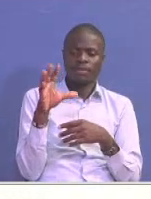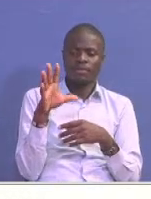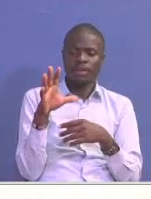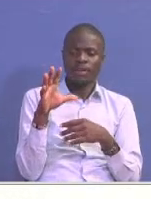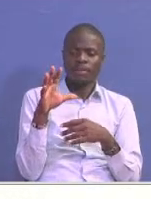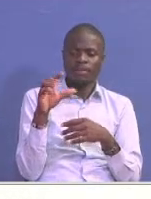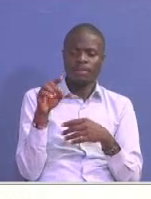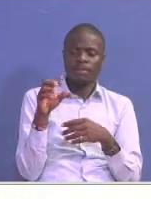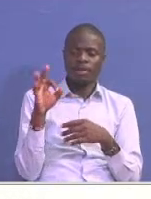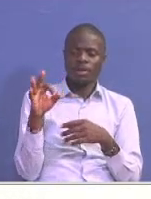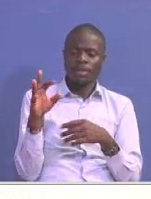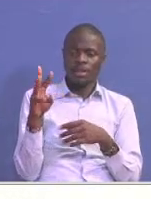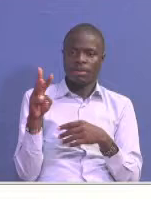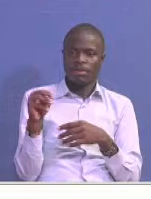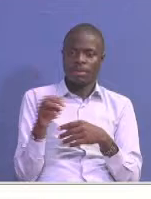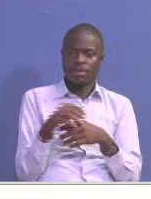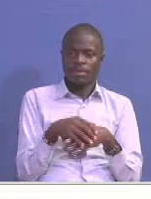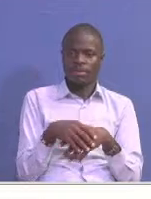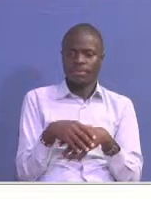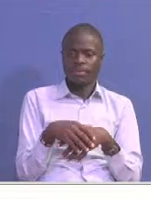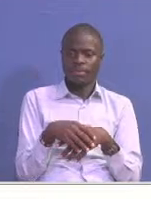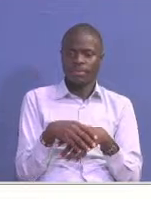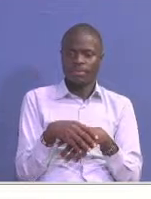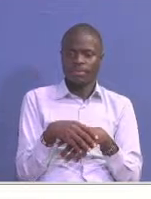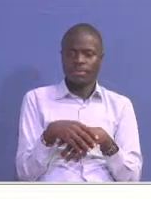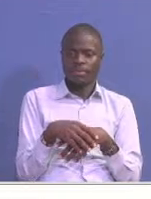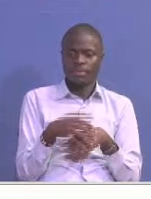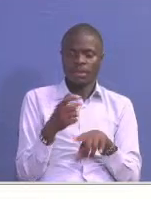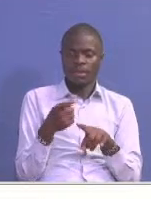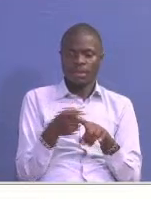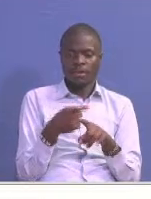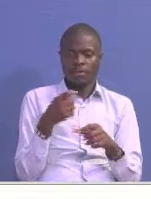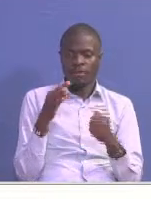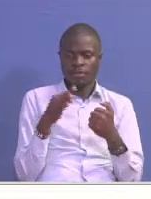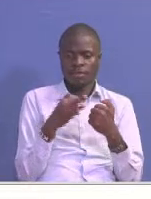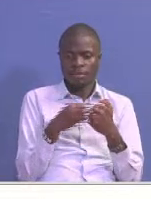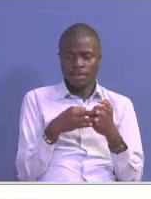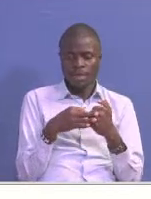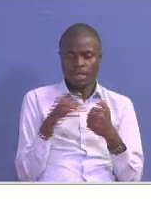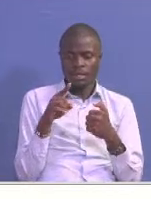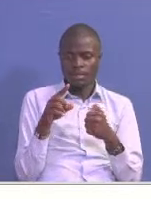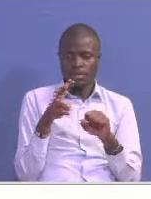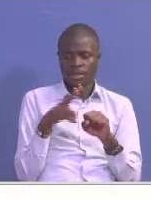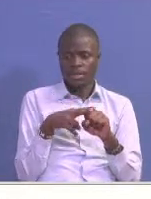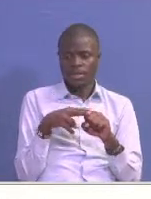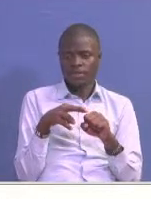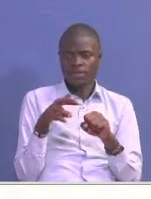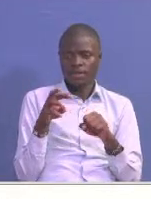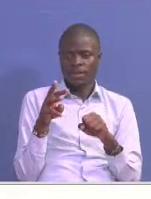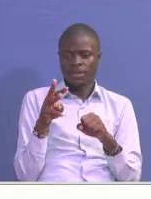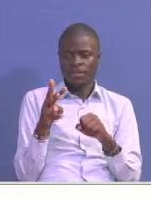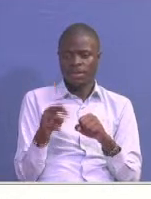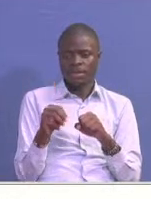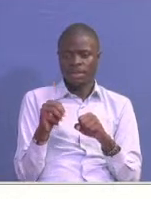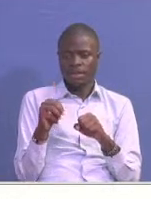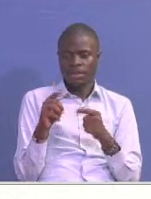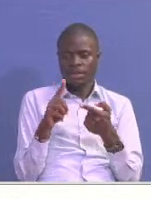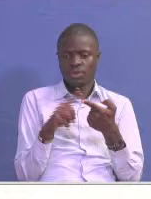55.3 million. So from 8.7